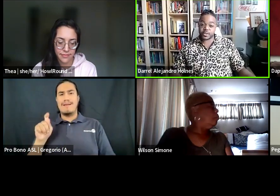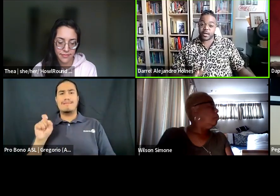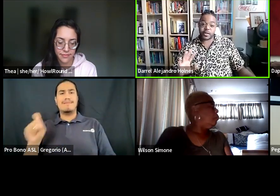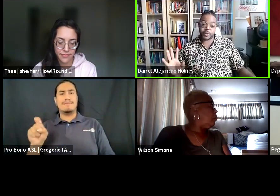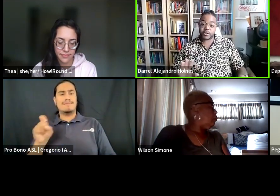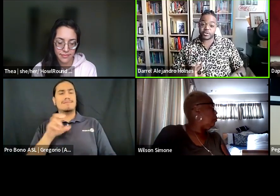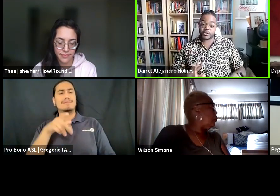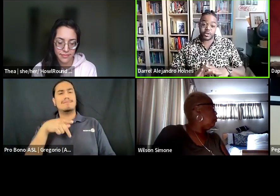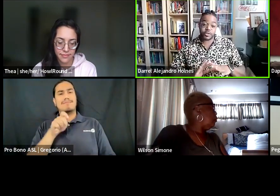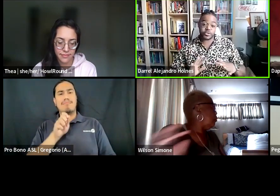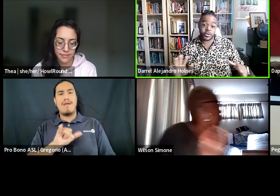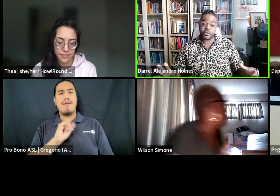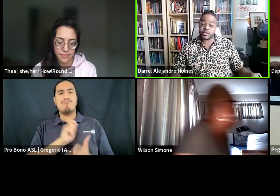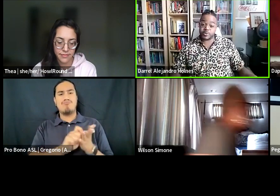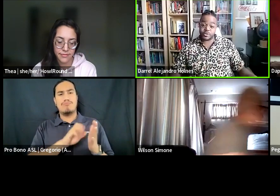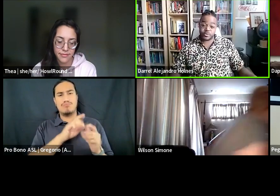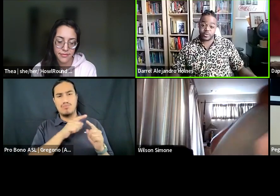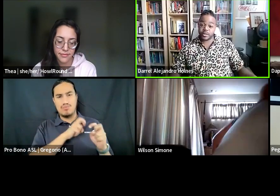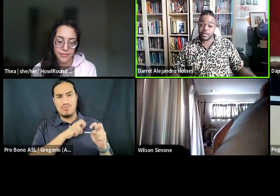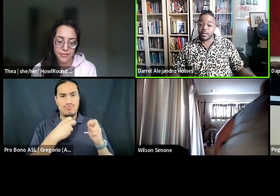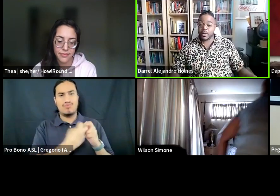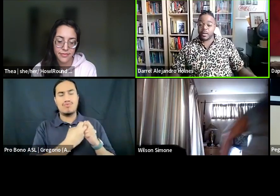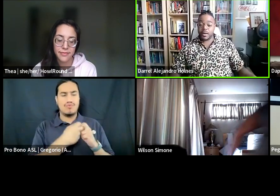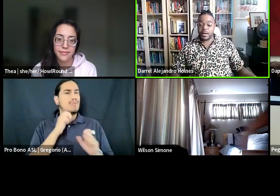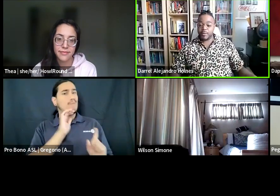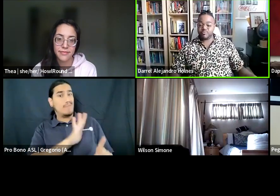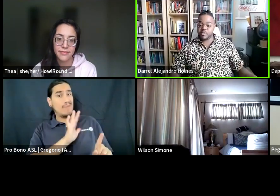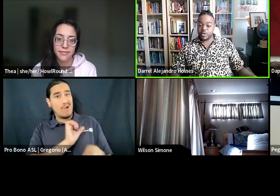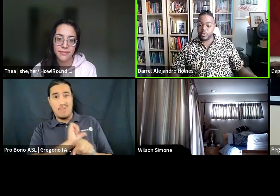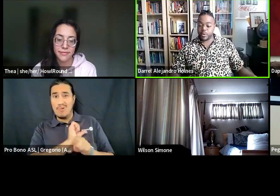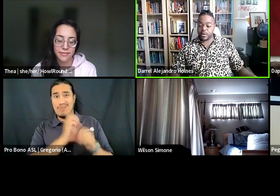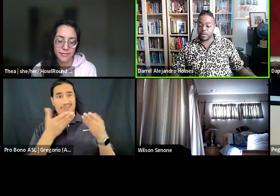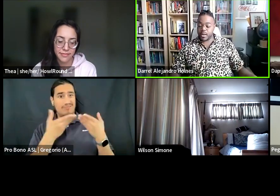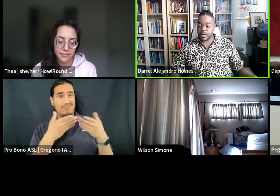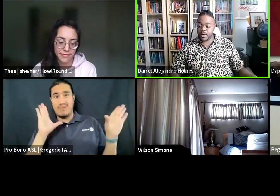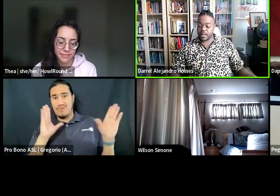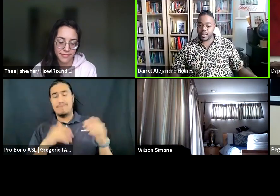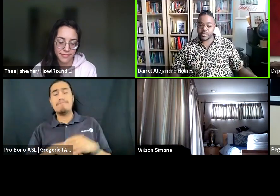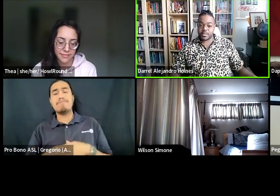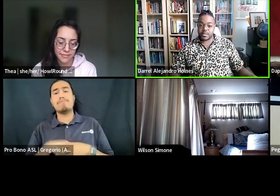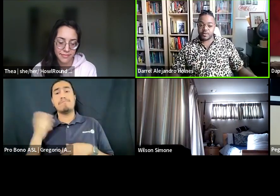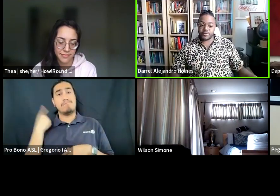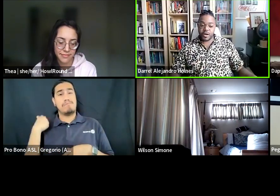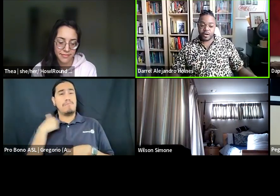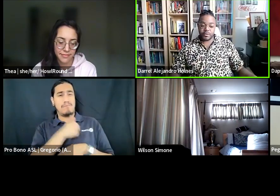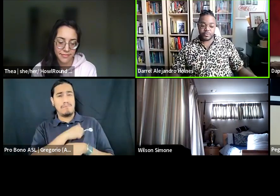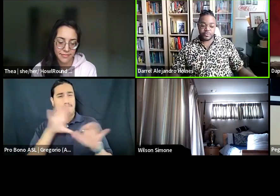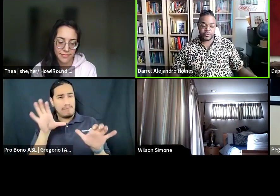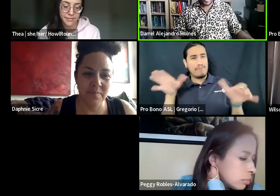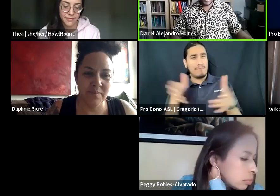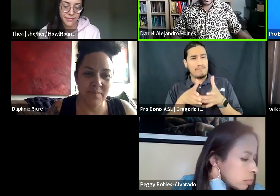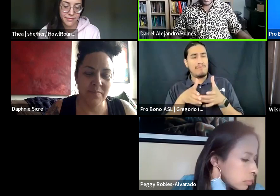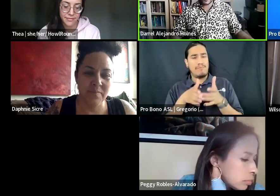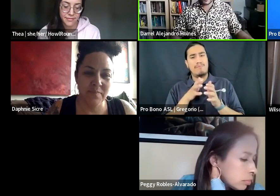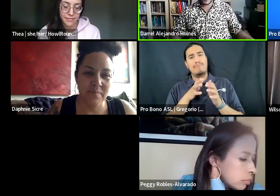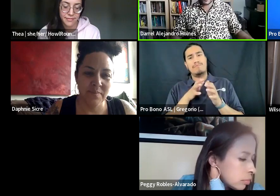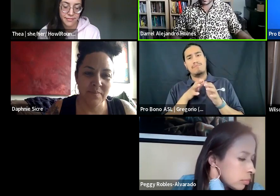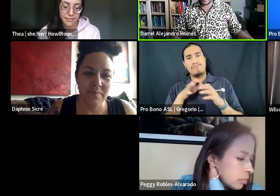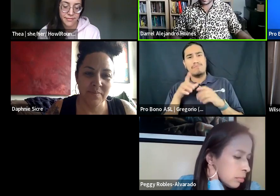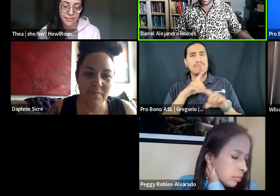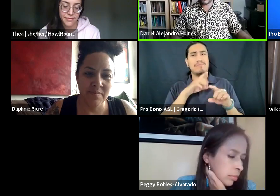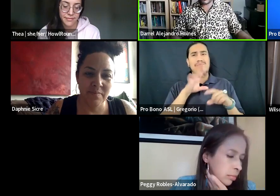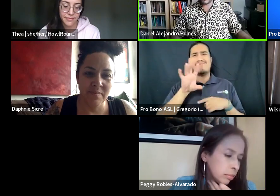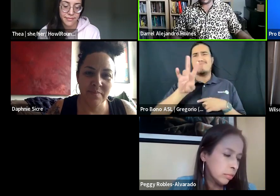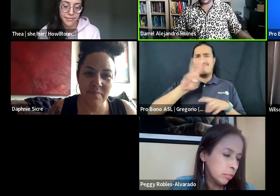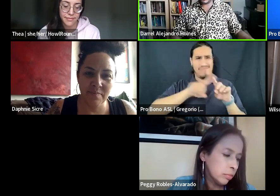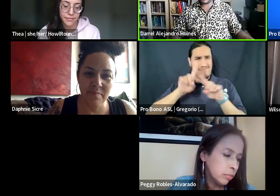work that the Latinx Playwright Circle in general has been doing. You know, we're a collective of 7